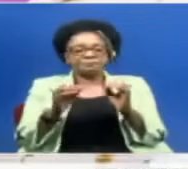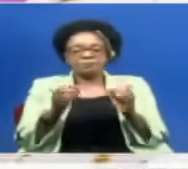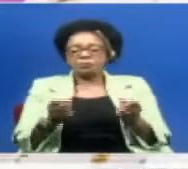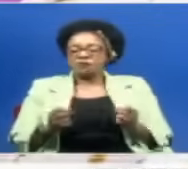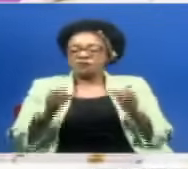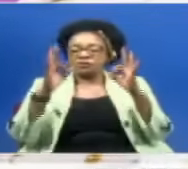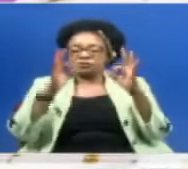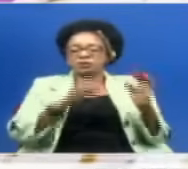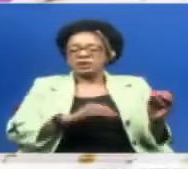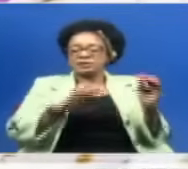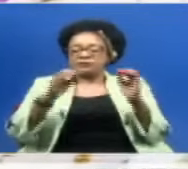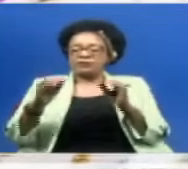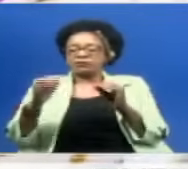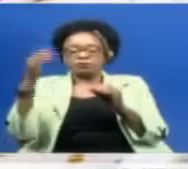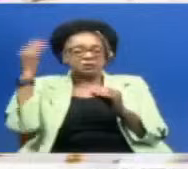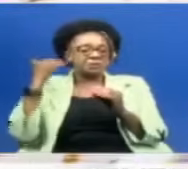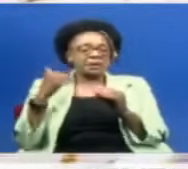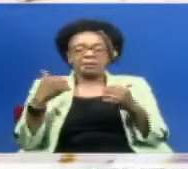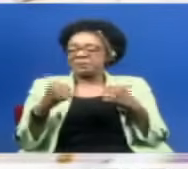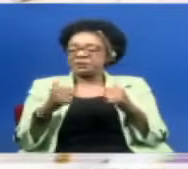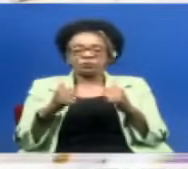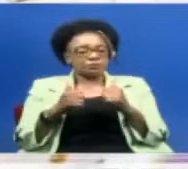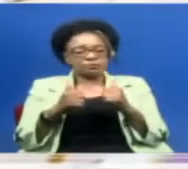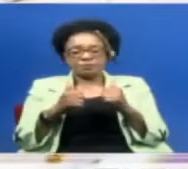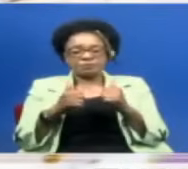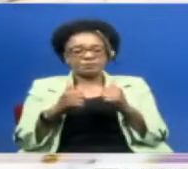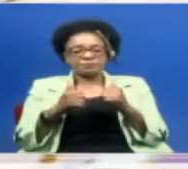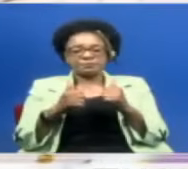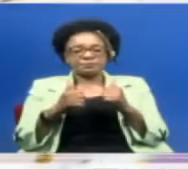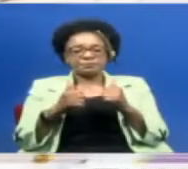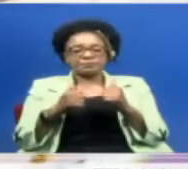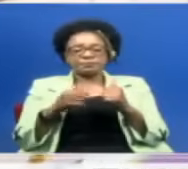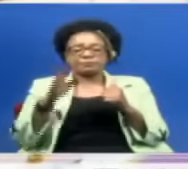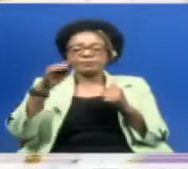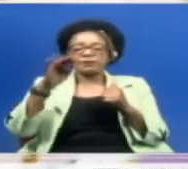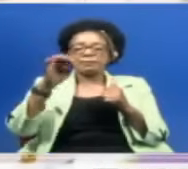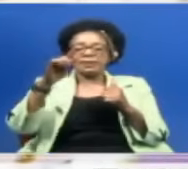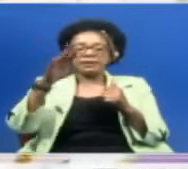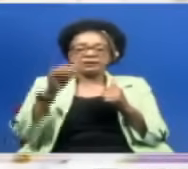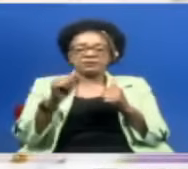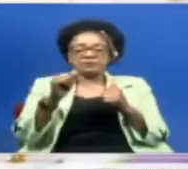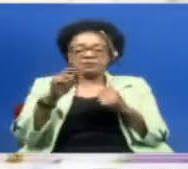power to the Speaker of the National Assembly. Melita Oletenges, NTV.